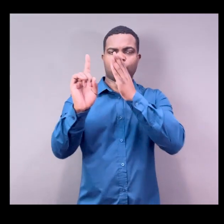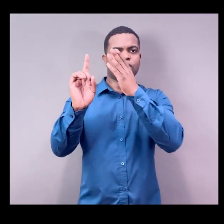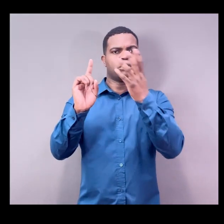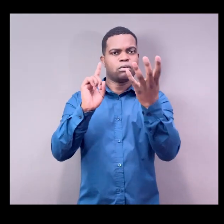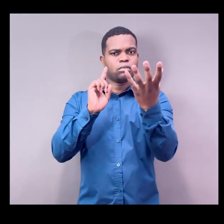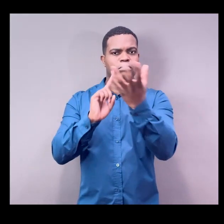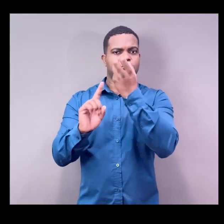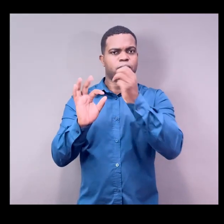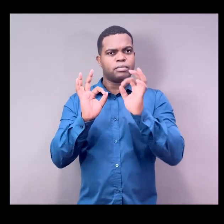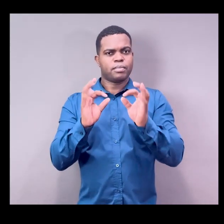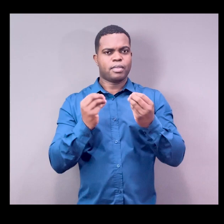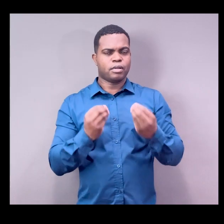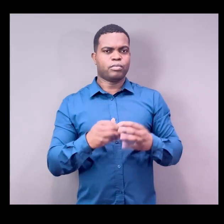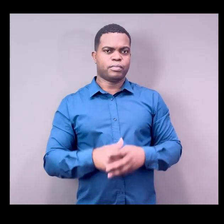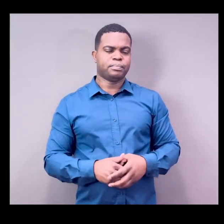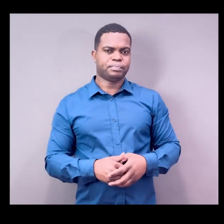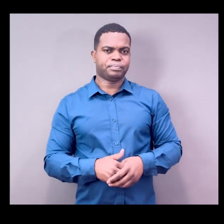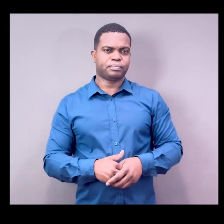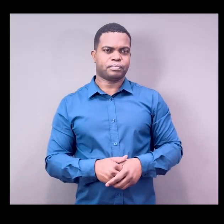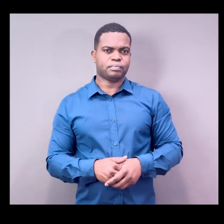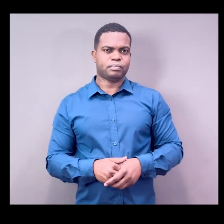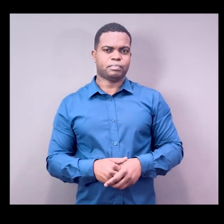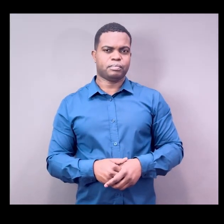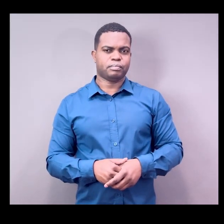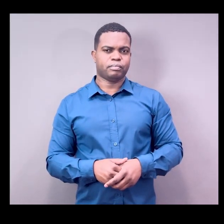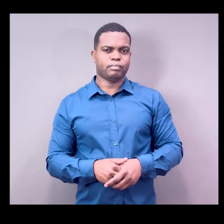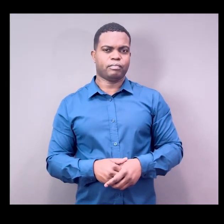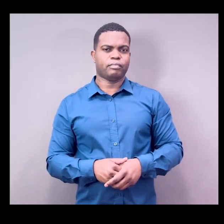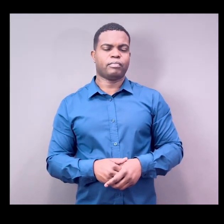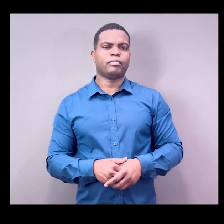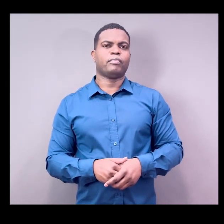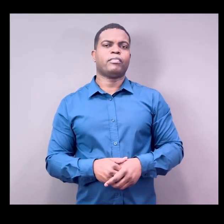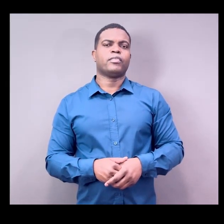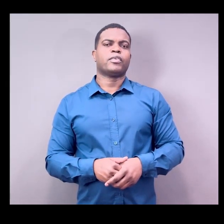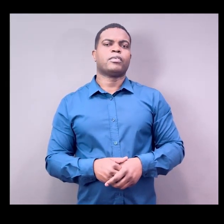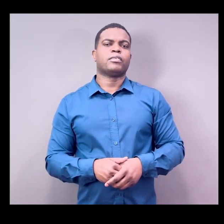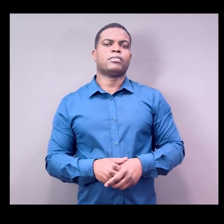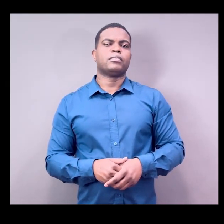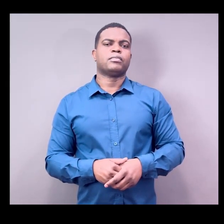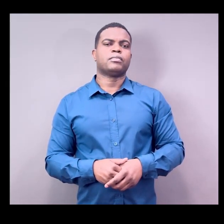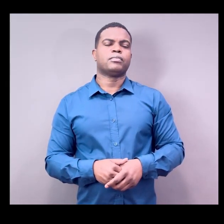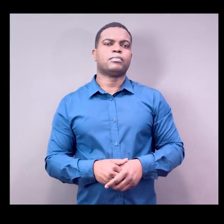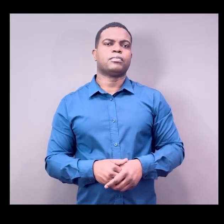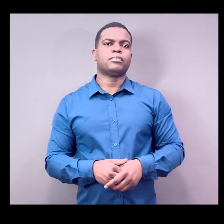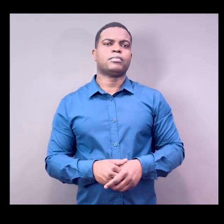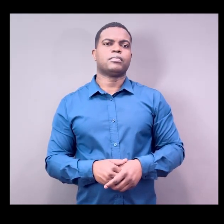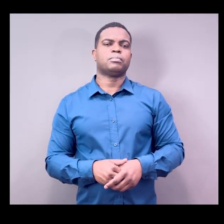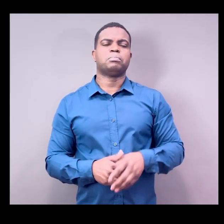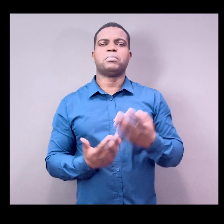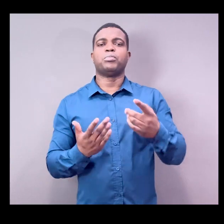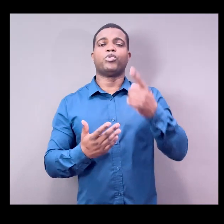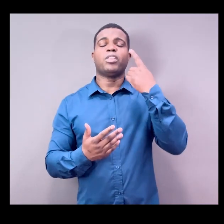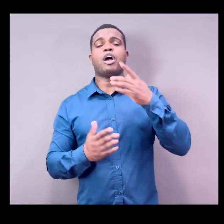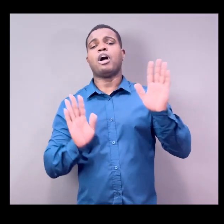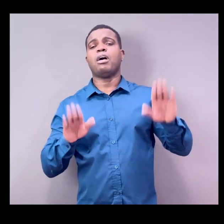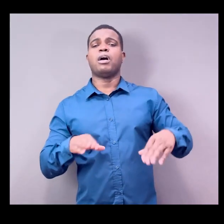allow everyone to participate meaningfully, not just, okay,